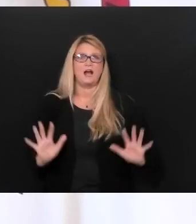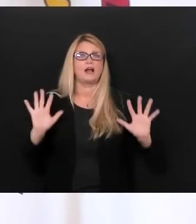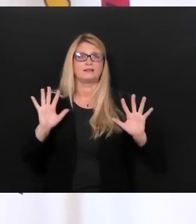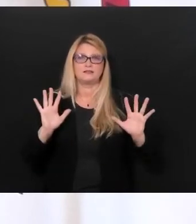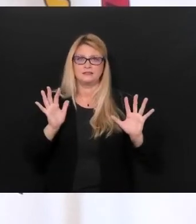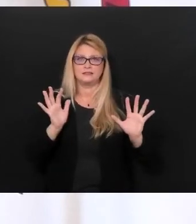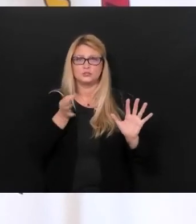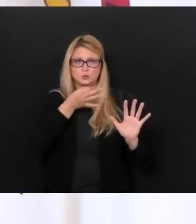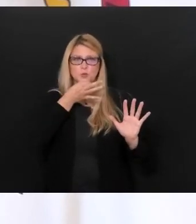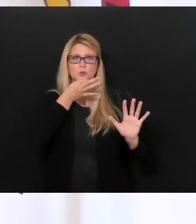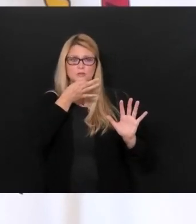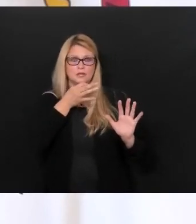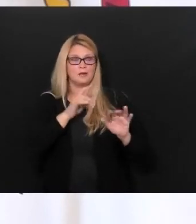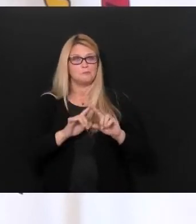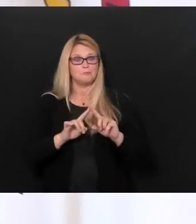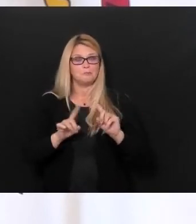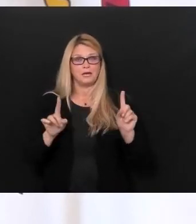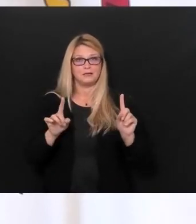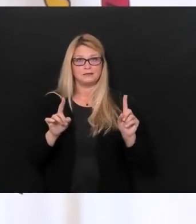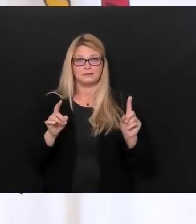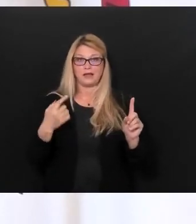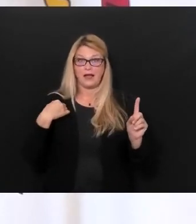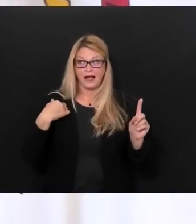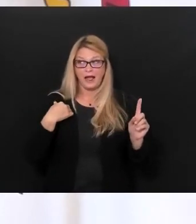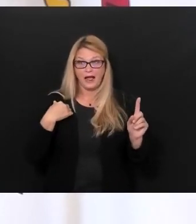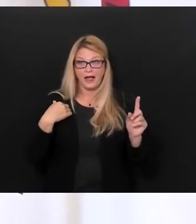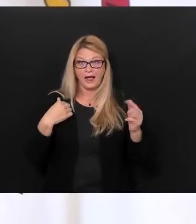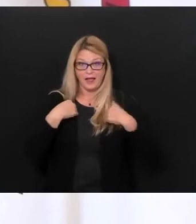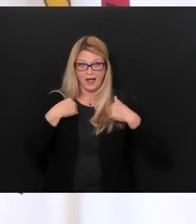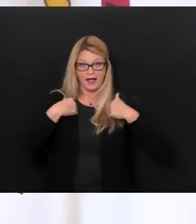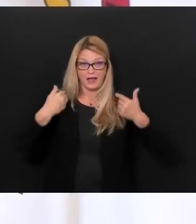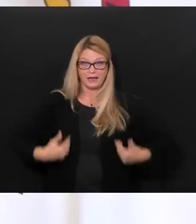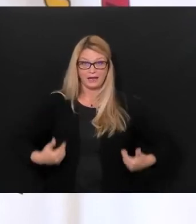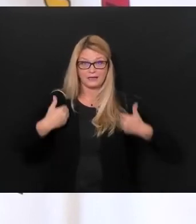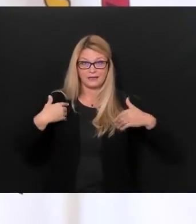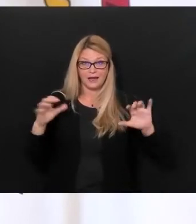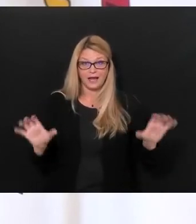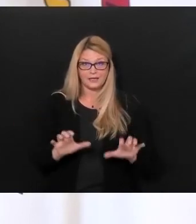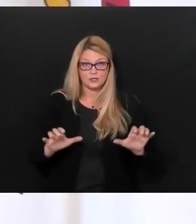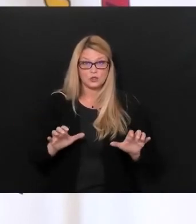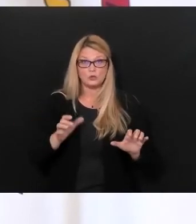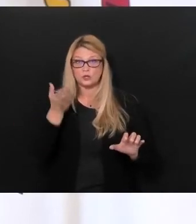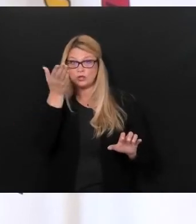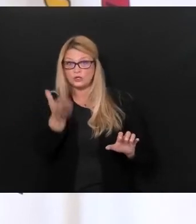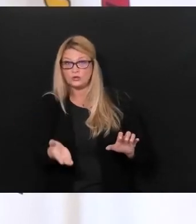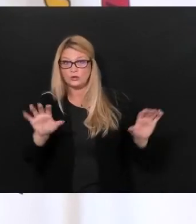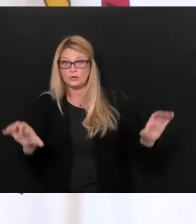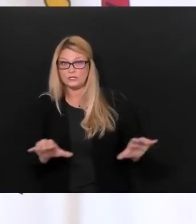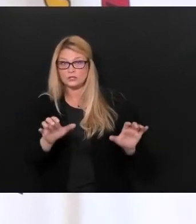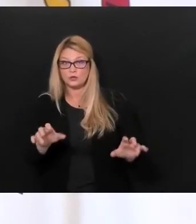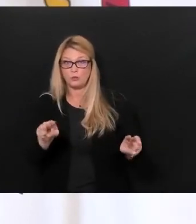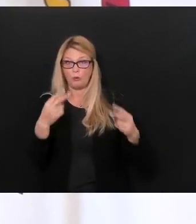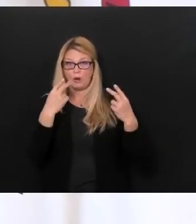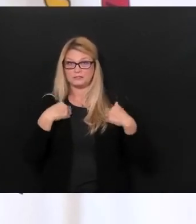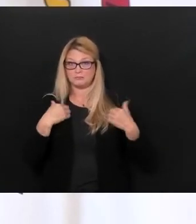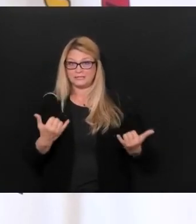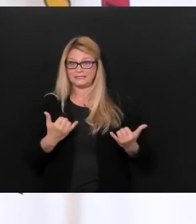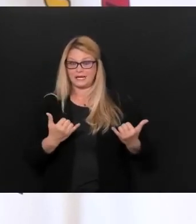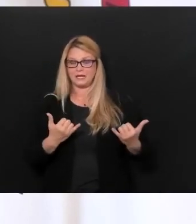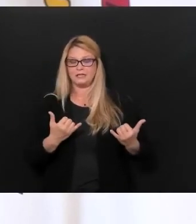But the least that I can do, the least that you can do that are watching this, is